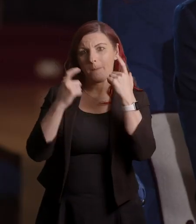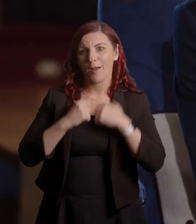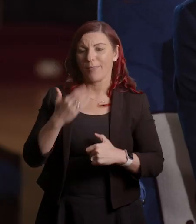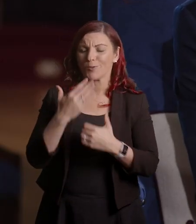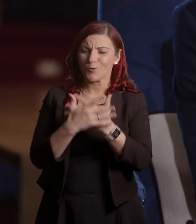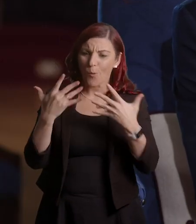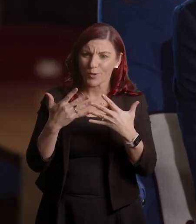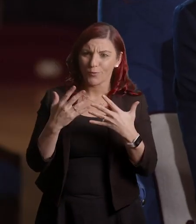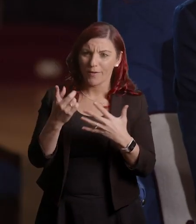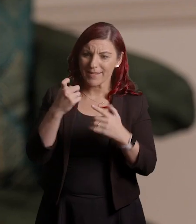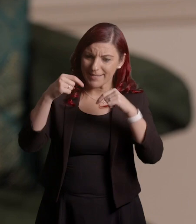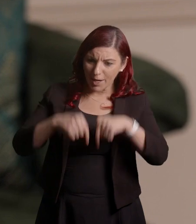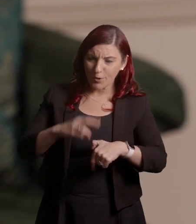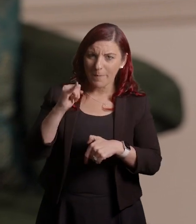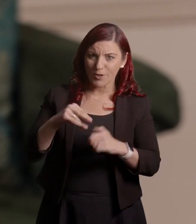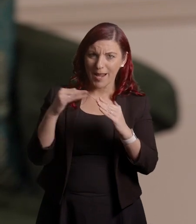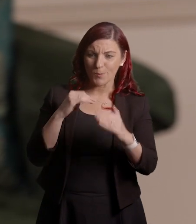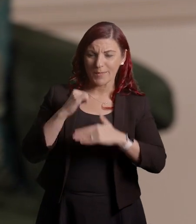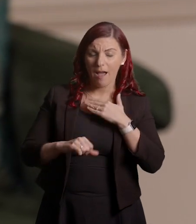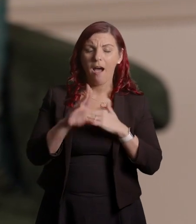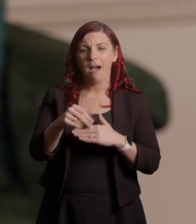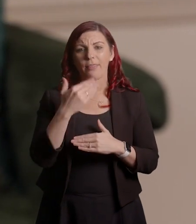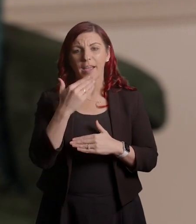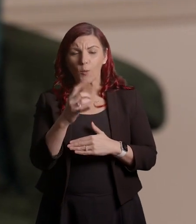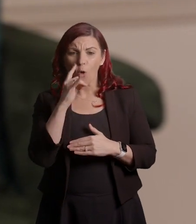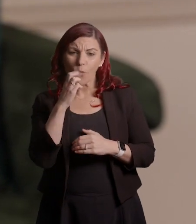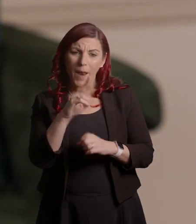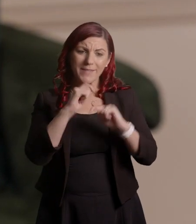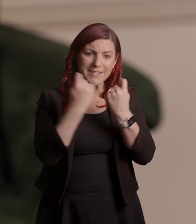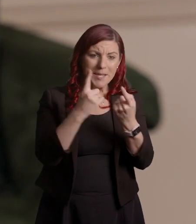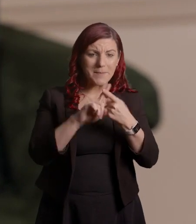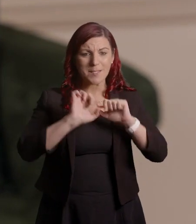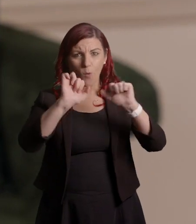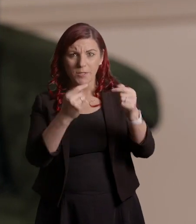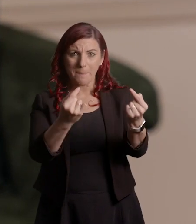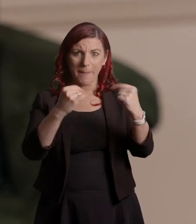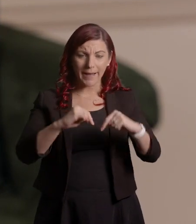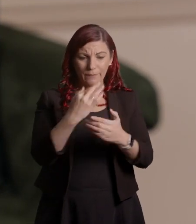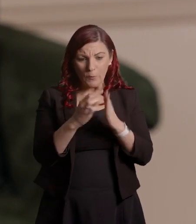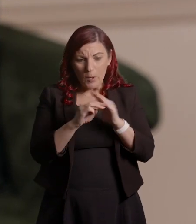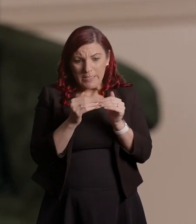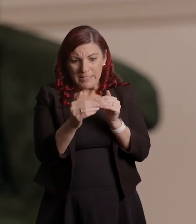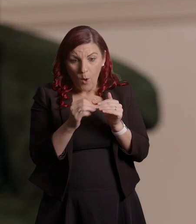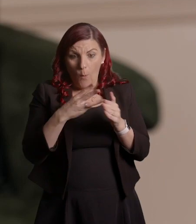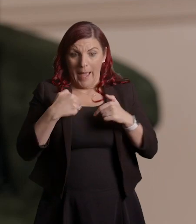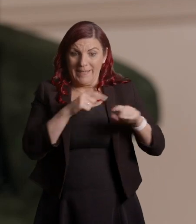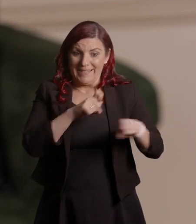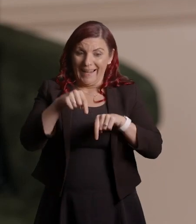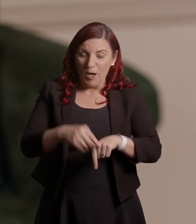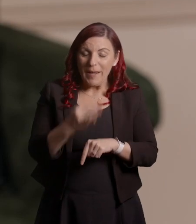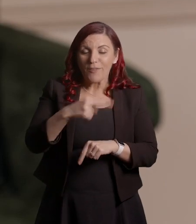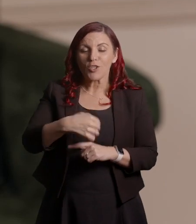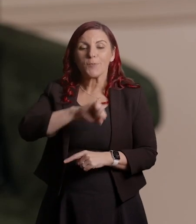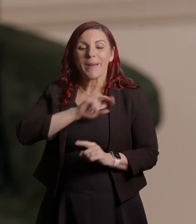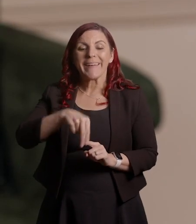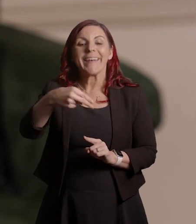having us here at the Mansion House today. Thank you, Derek, and hopefully we'll have the teams and the fans back in the coming months when I'm still here. So